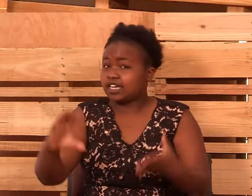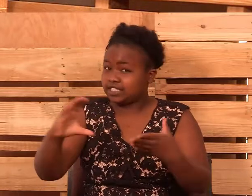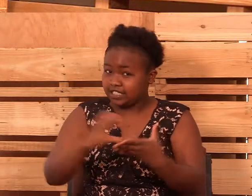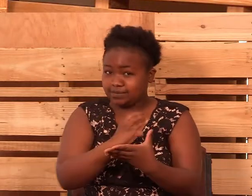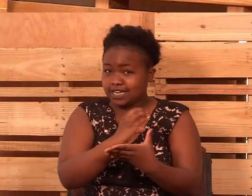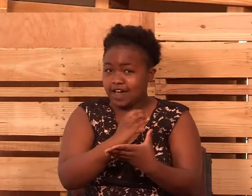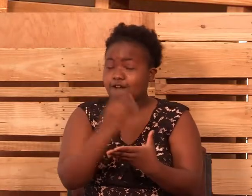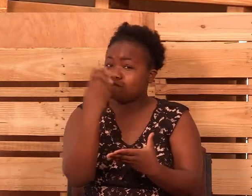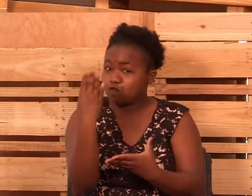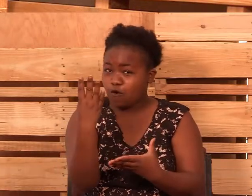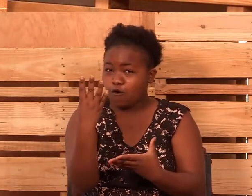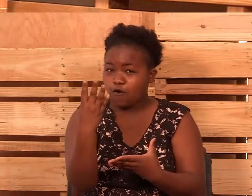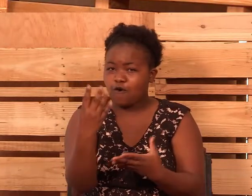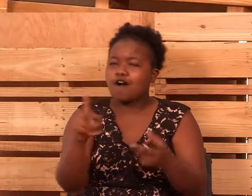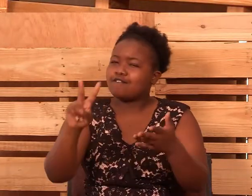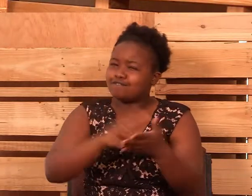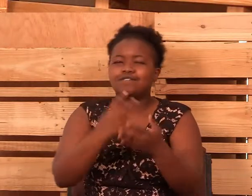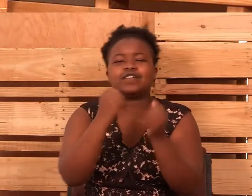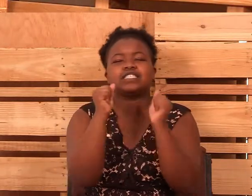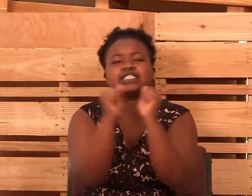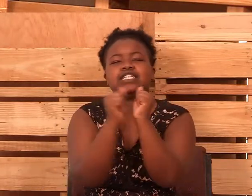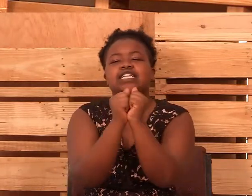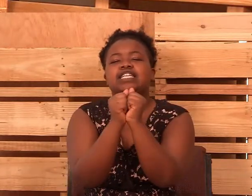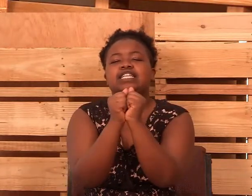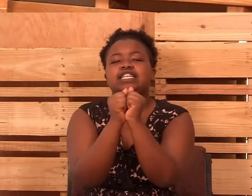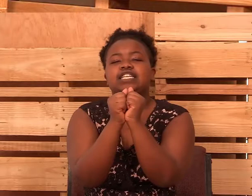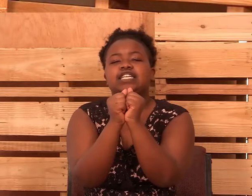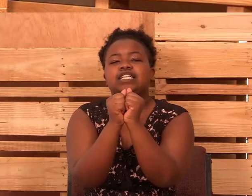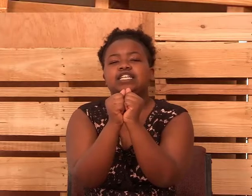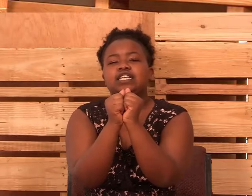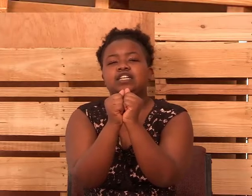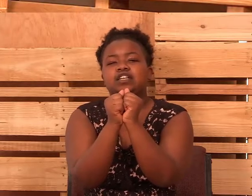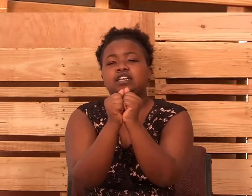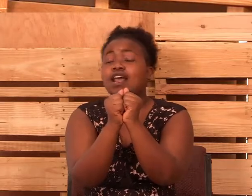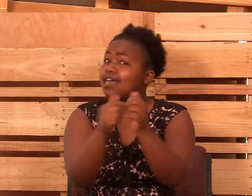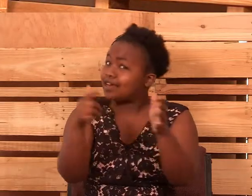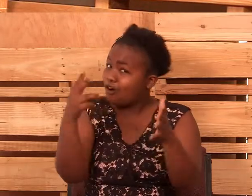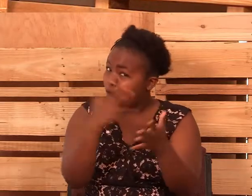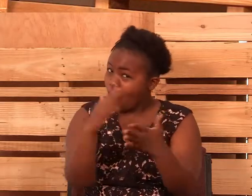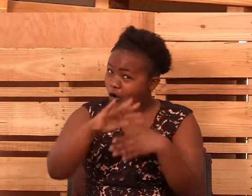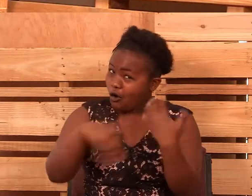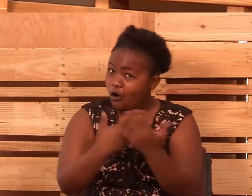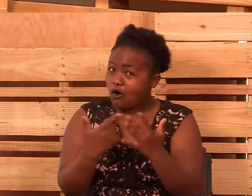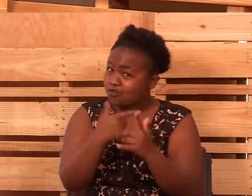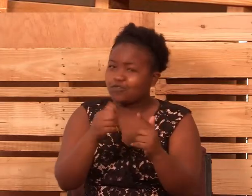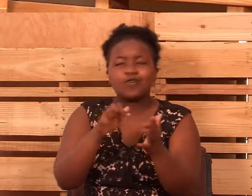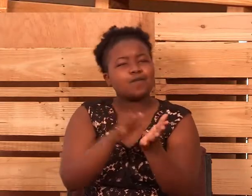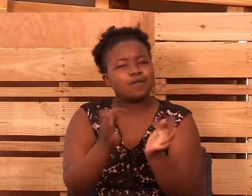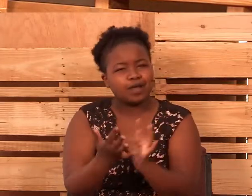1 John chapter 4, verse 10. And they are all coming from this book, the Bible. The book is